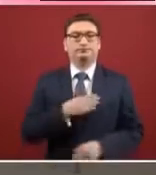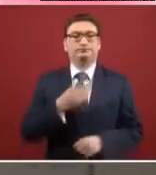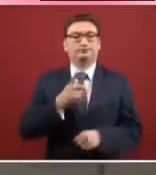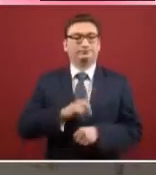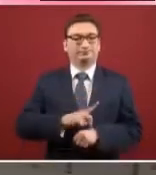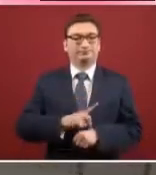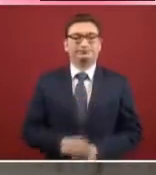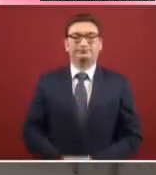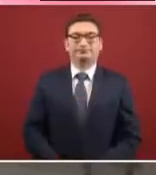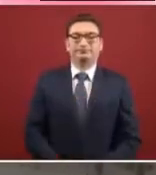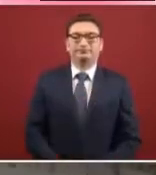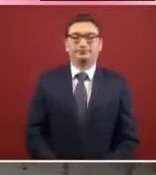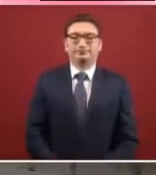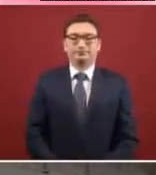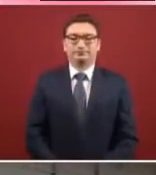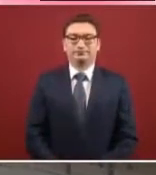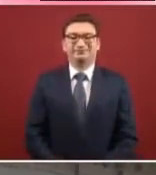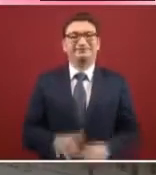Good morning.